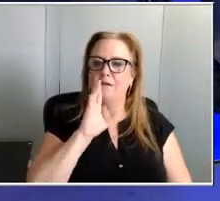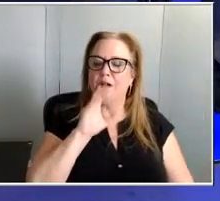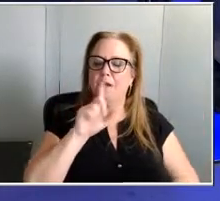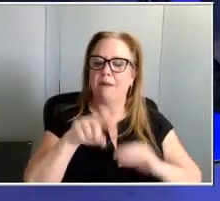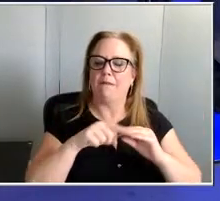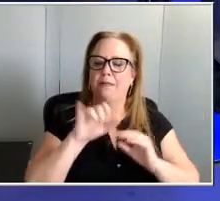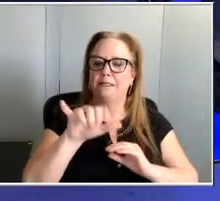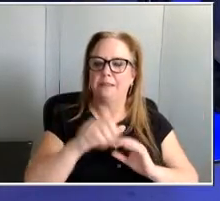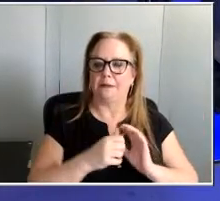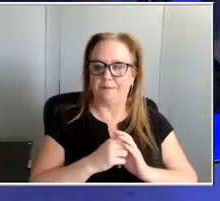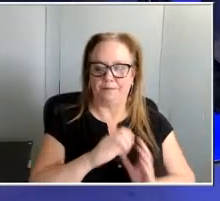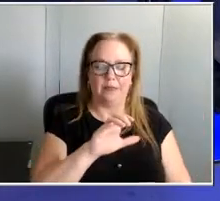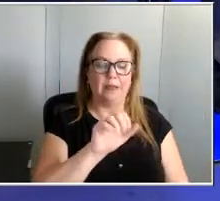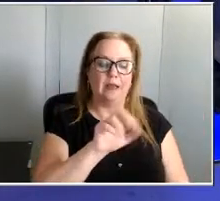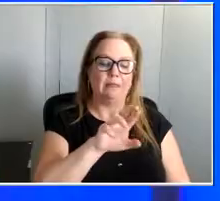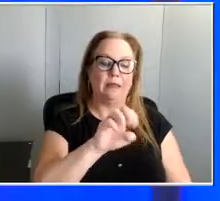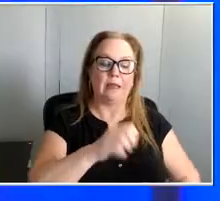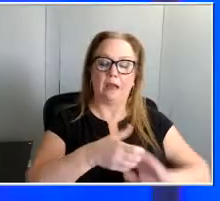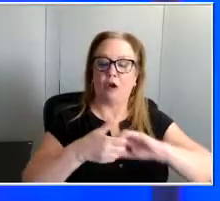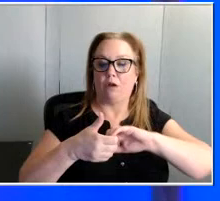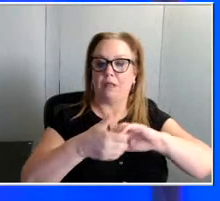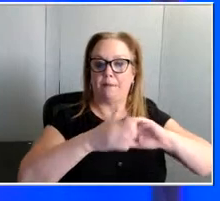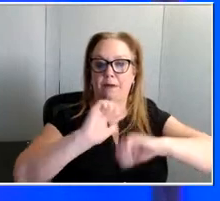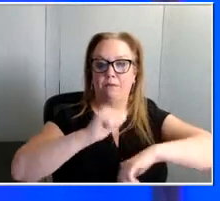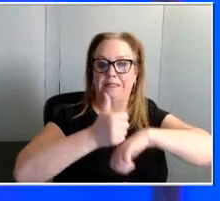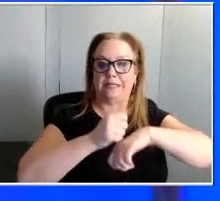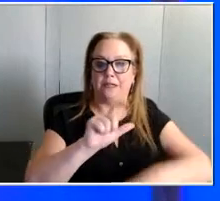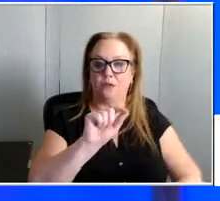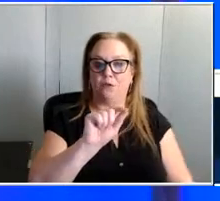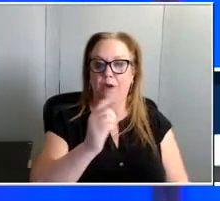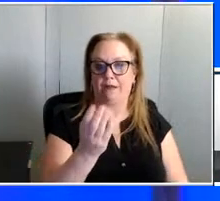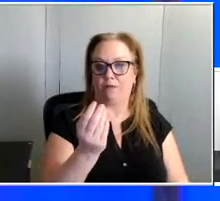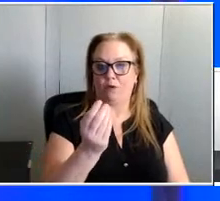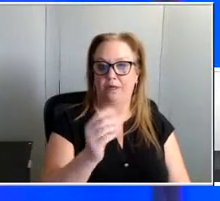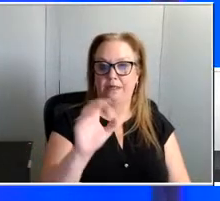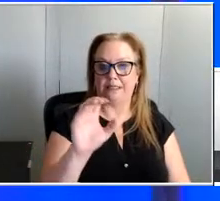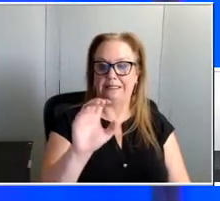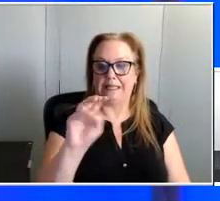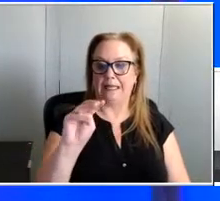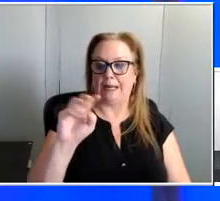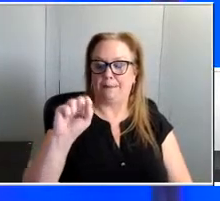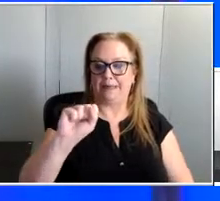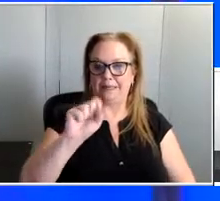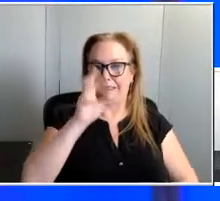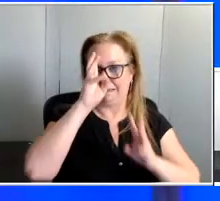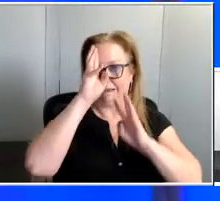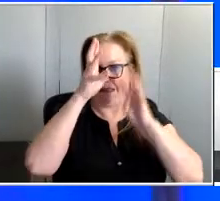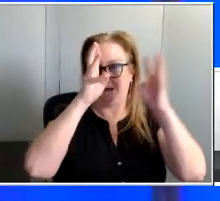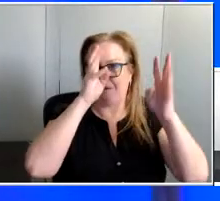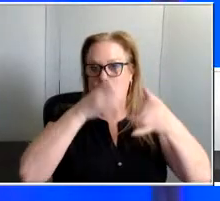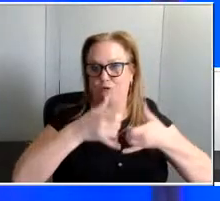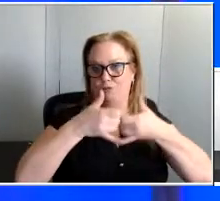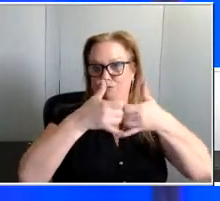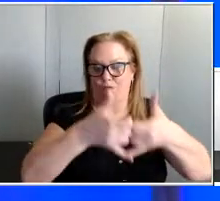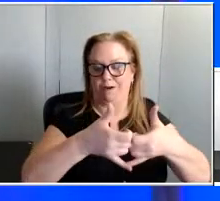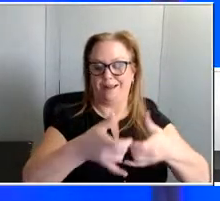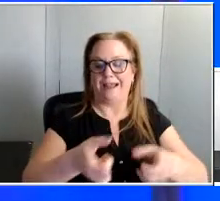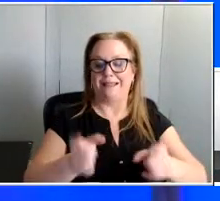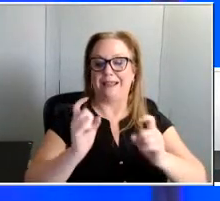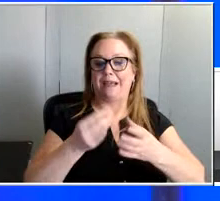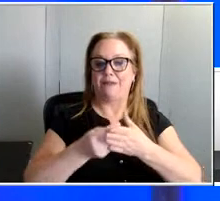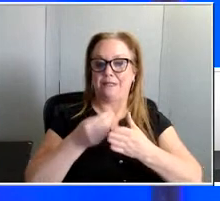Sure. The CARE Collaborative was launched in 2014 through a CMS Innovation Award, where they've provided us funding to